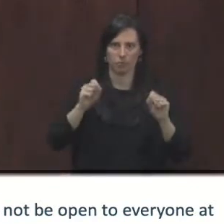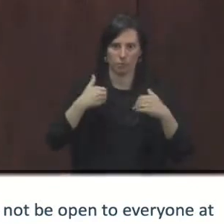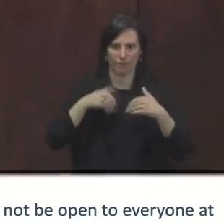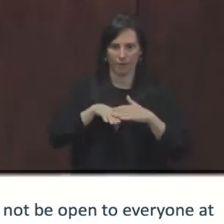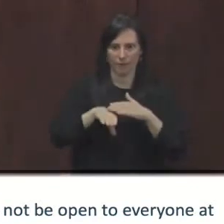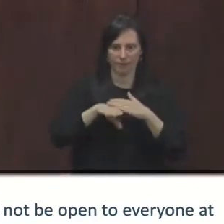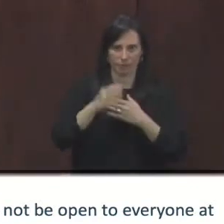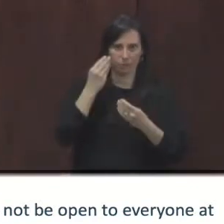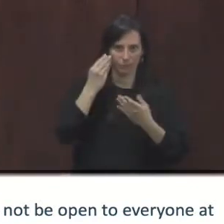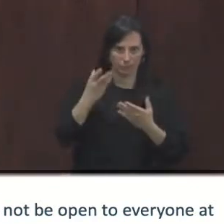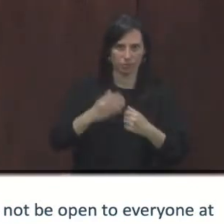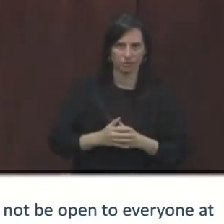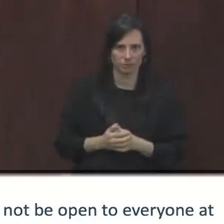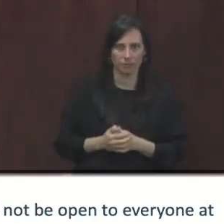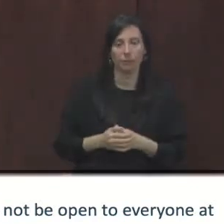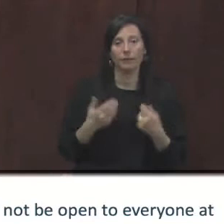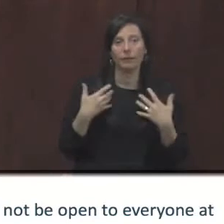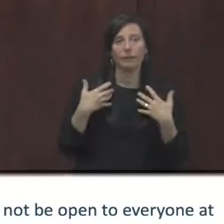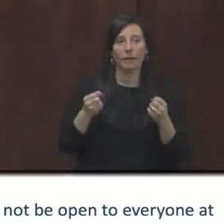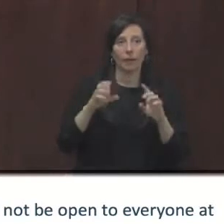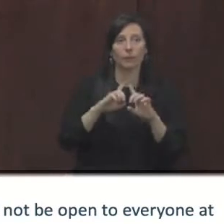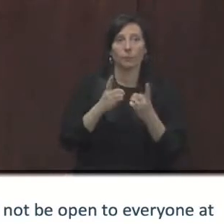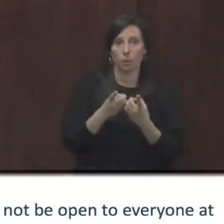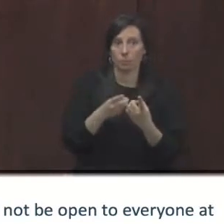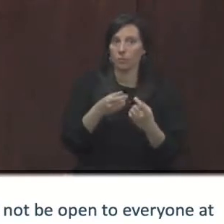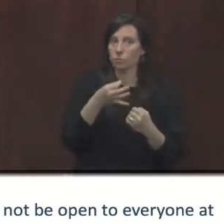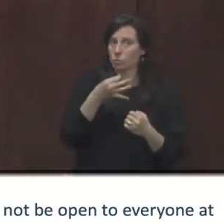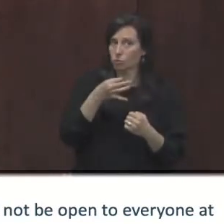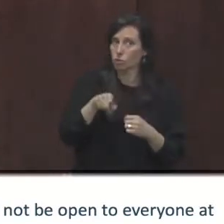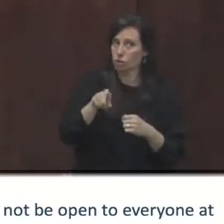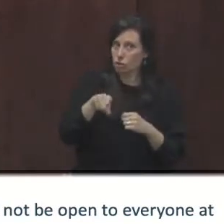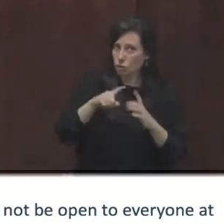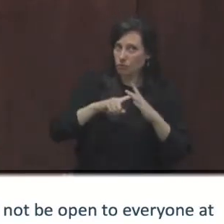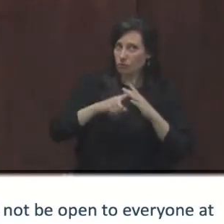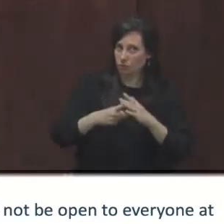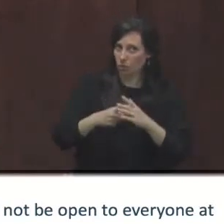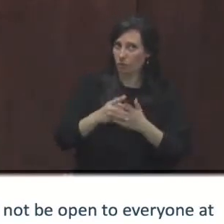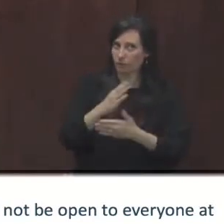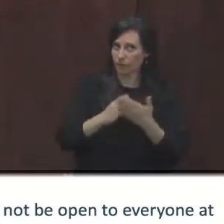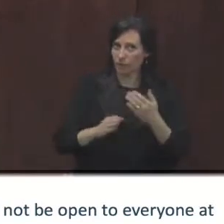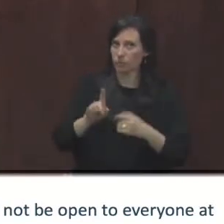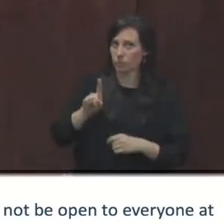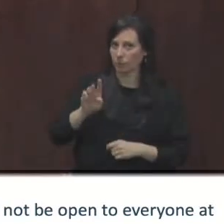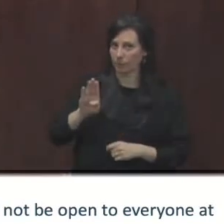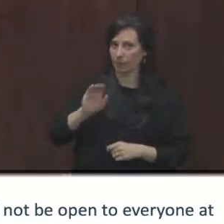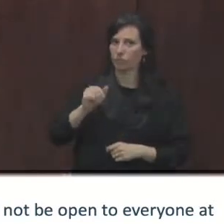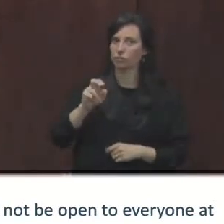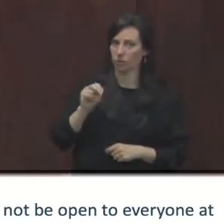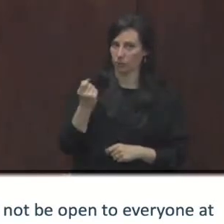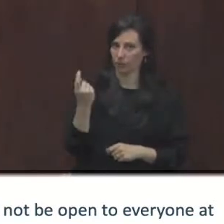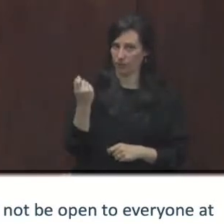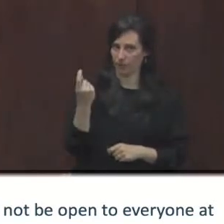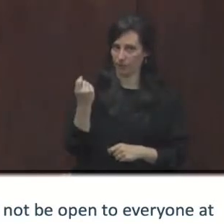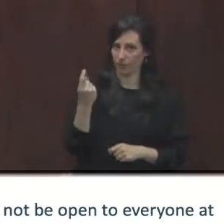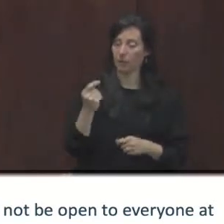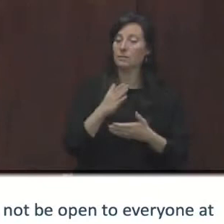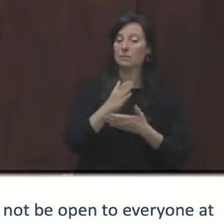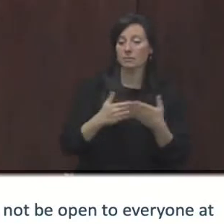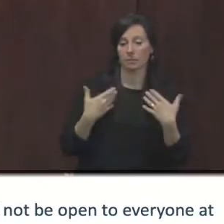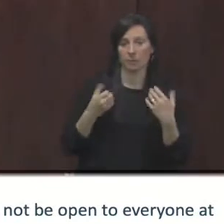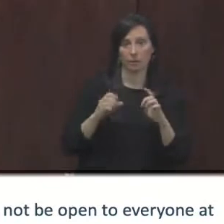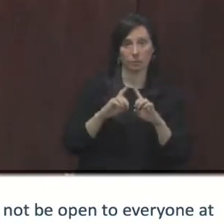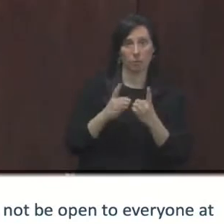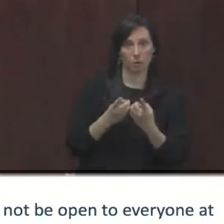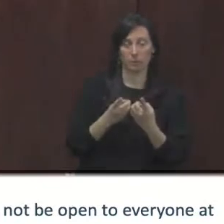health departments are expected to enter this phase by January 11th. Some of them may be ready to do it